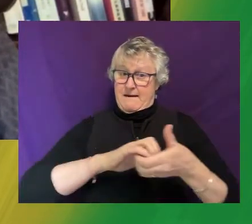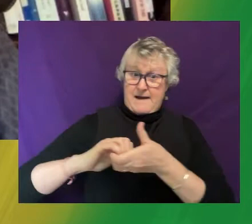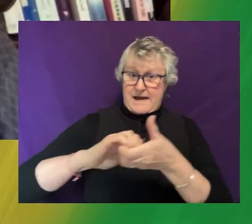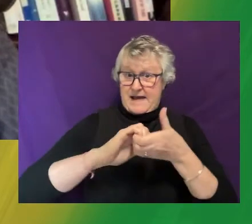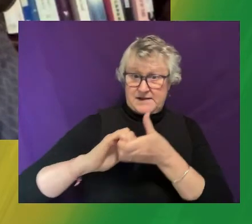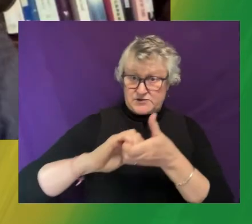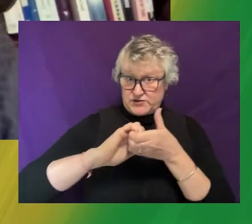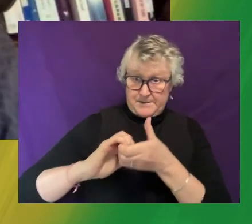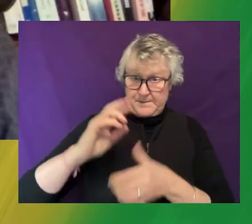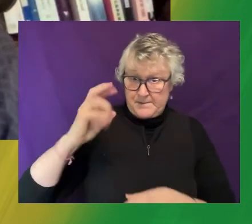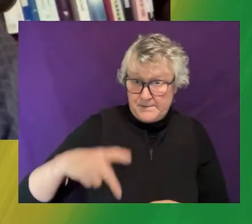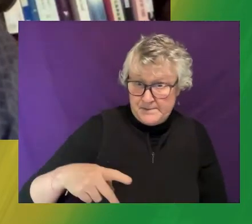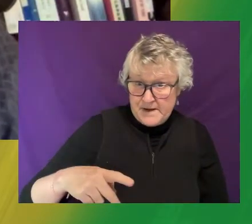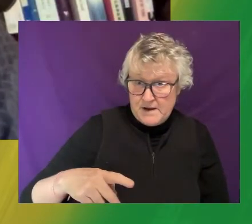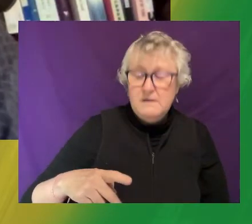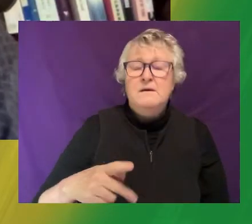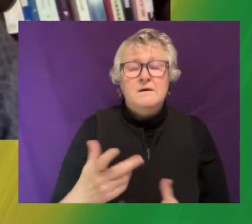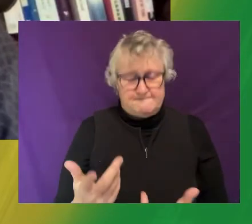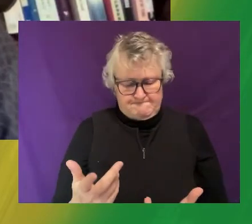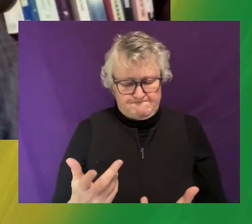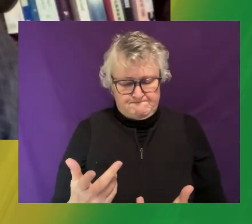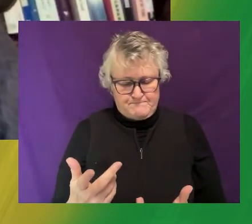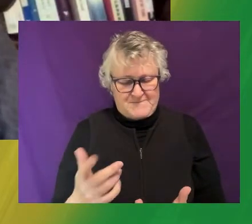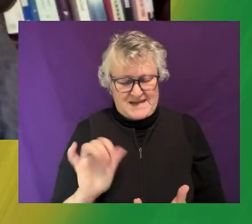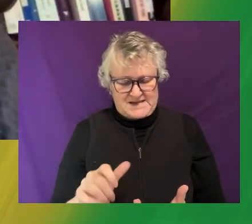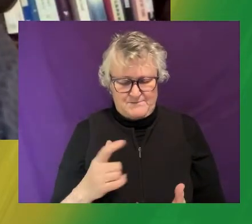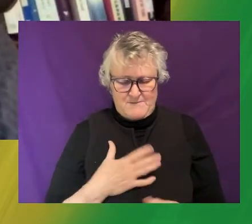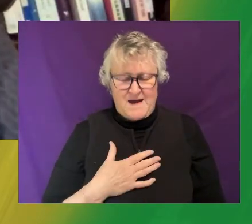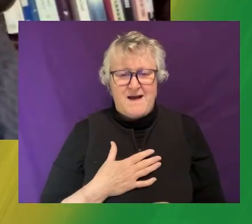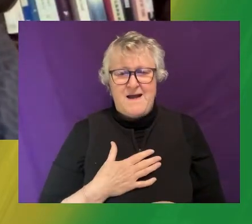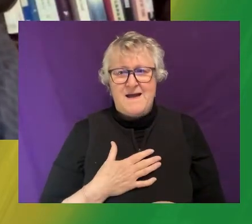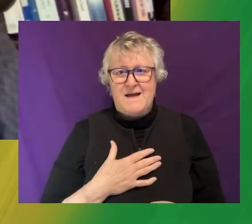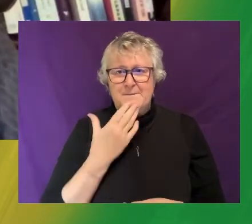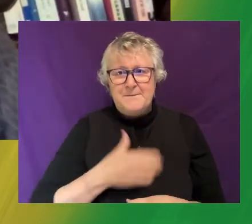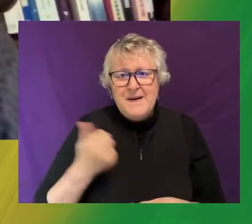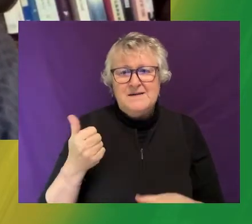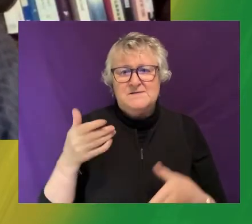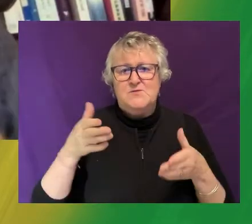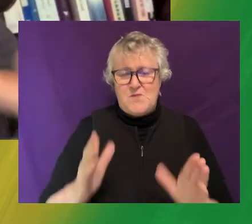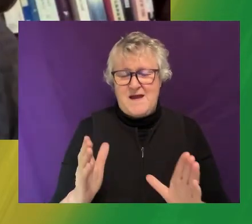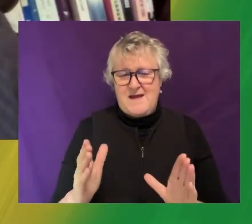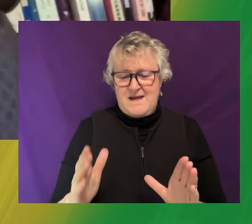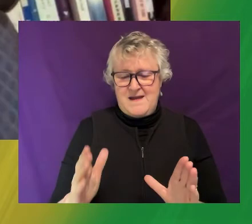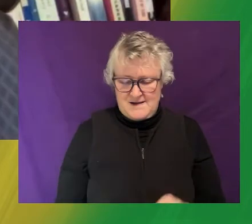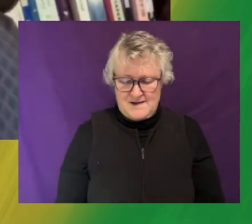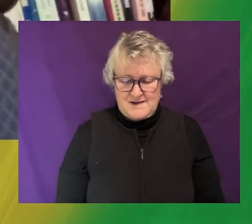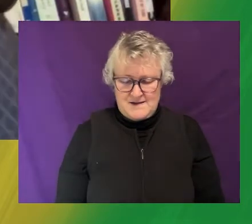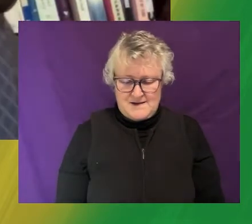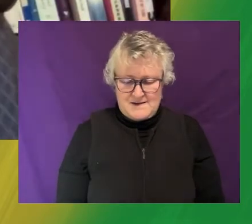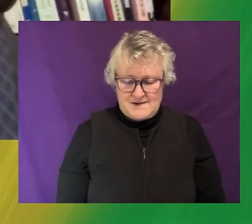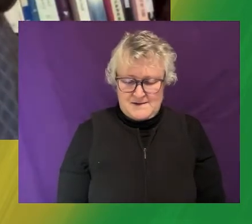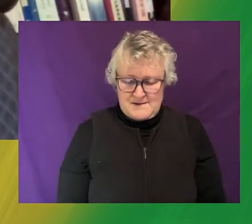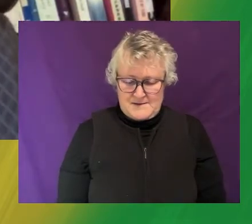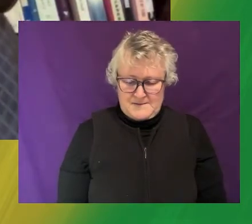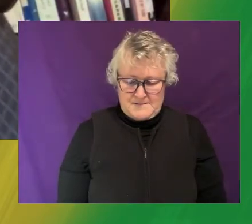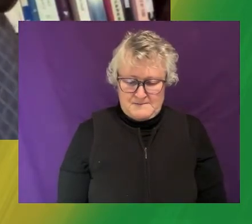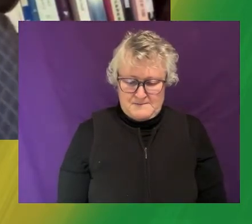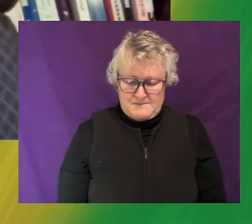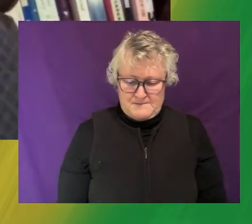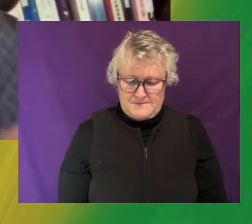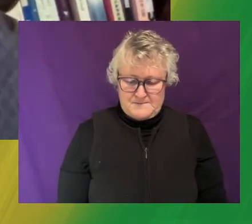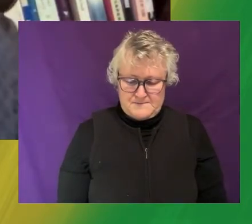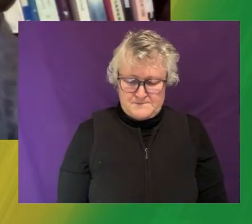educator and activist, my principal way in which I engage that issue is around the issue of white allyship in the struggle